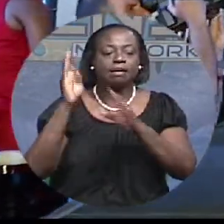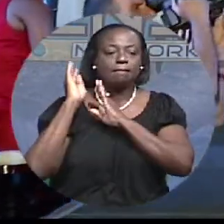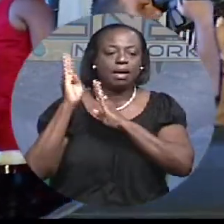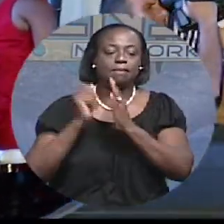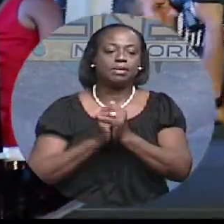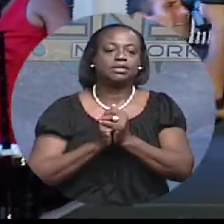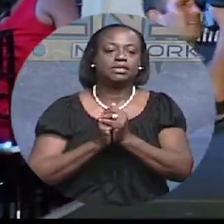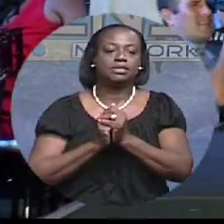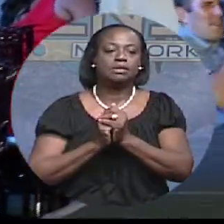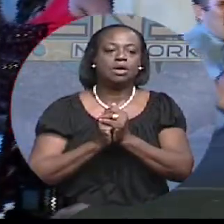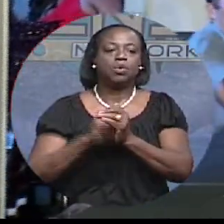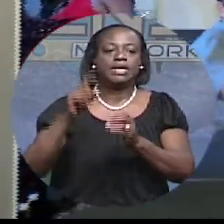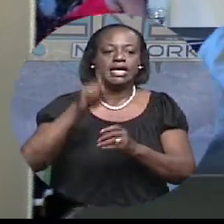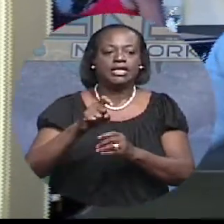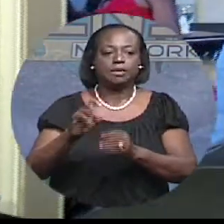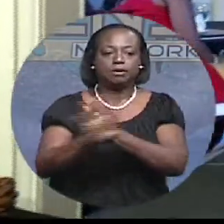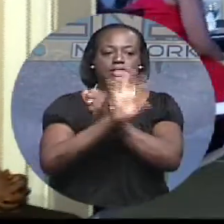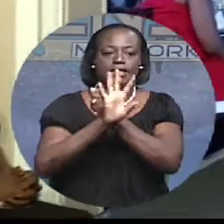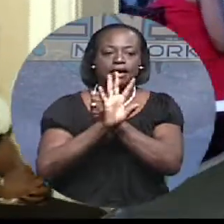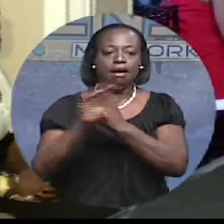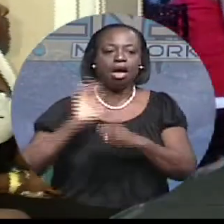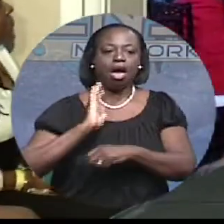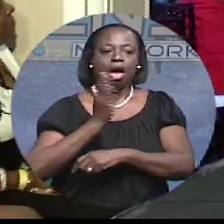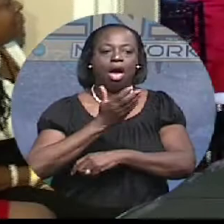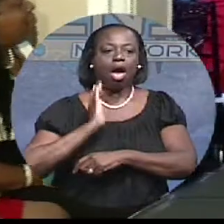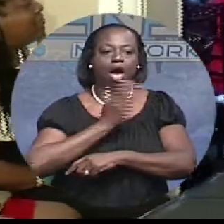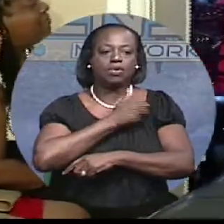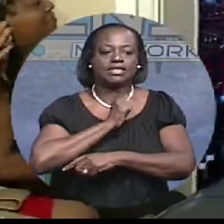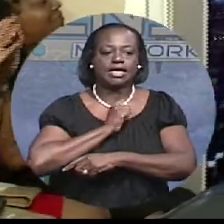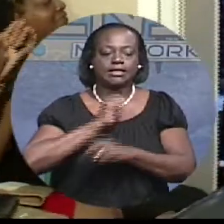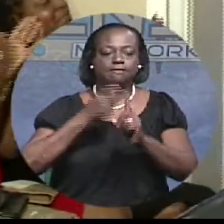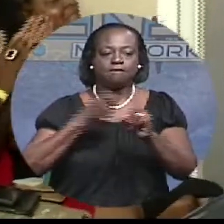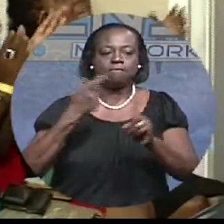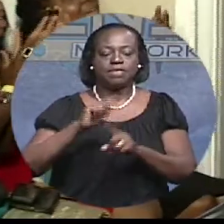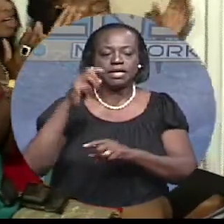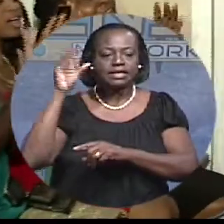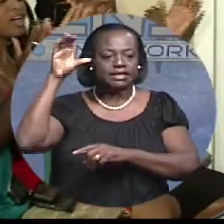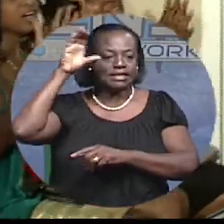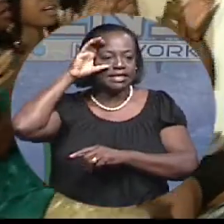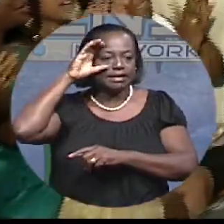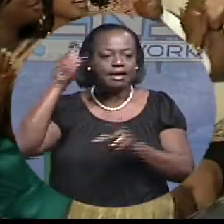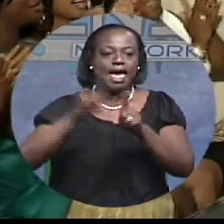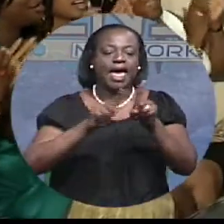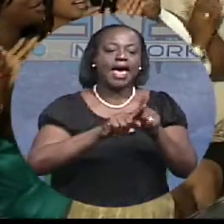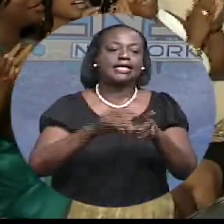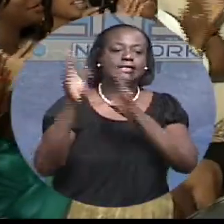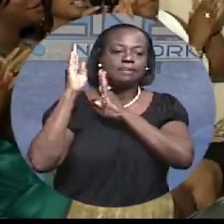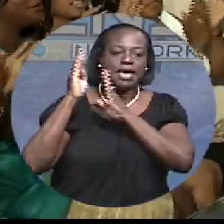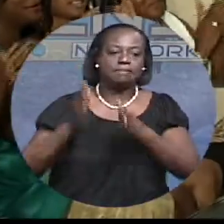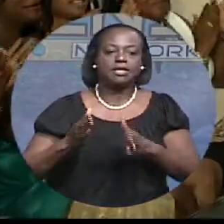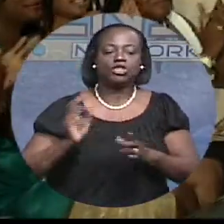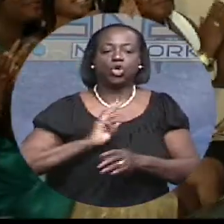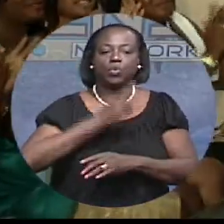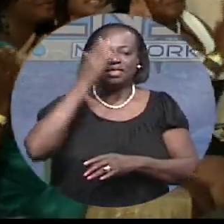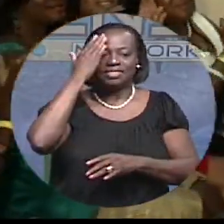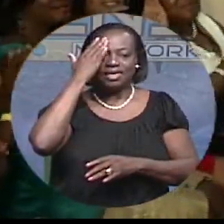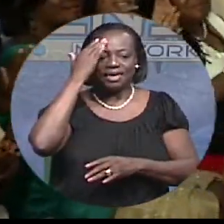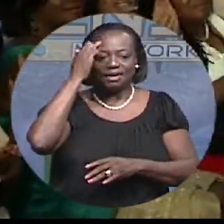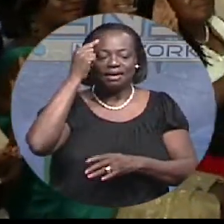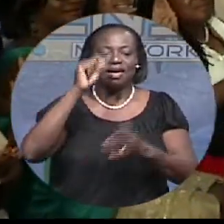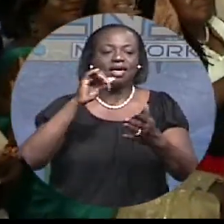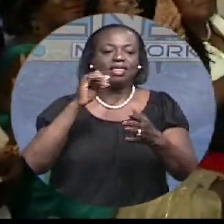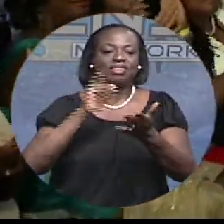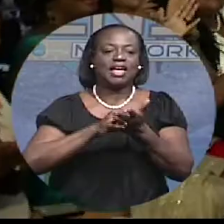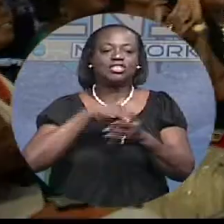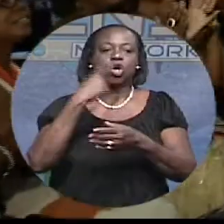the sun. I feel like as Bahamians, we have a misconception that only the lighter-skinned people need